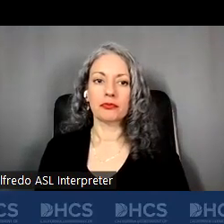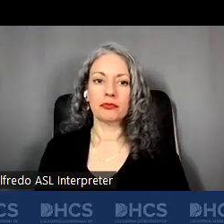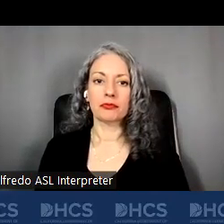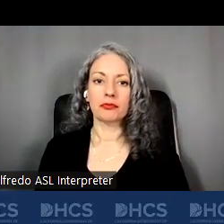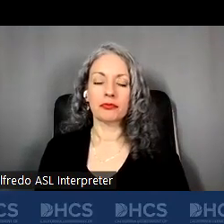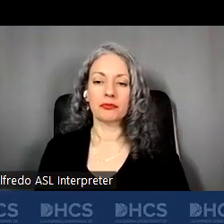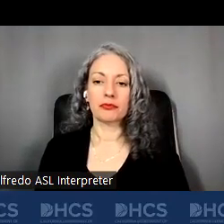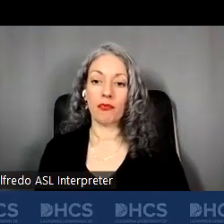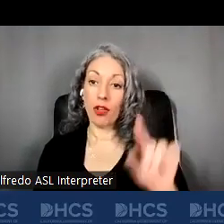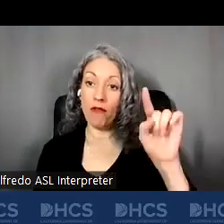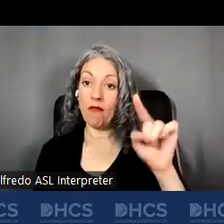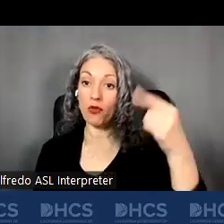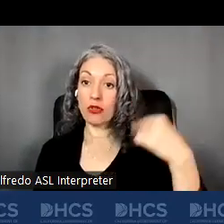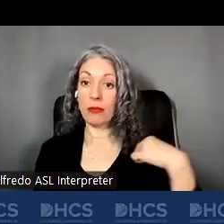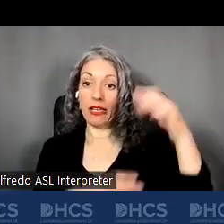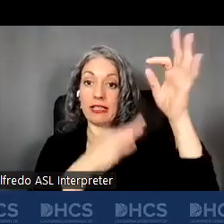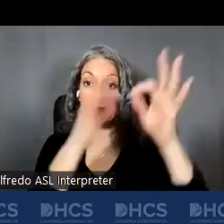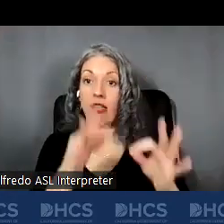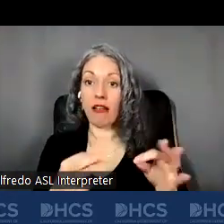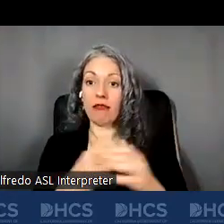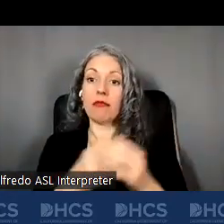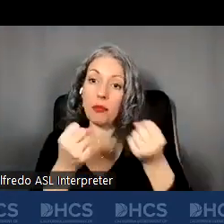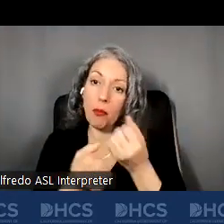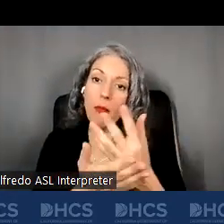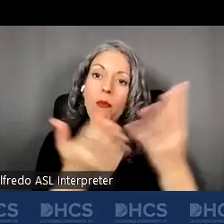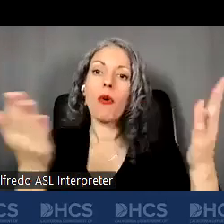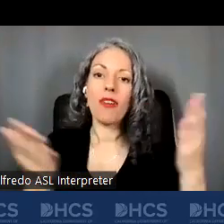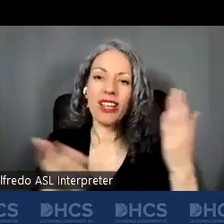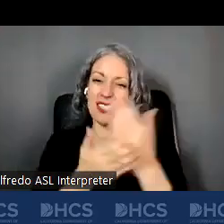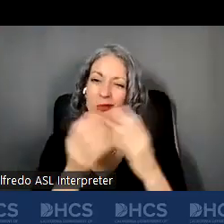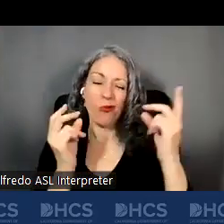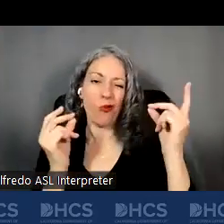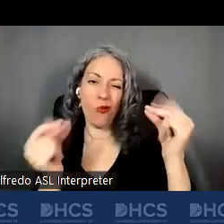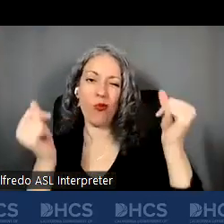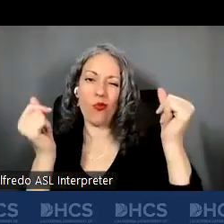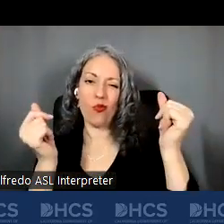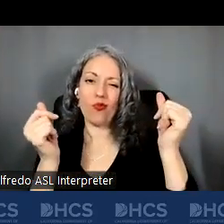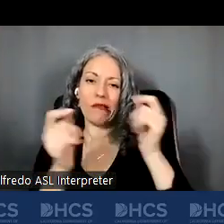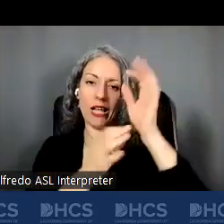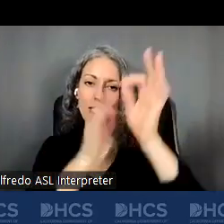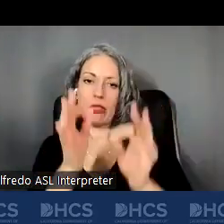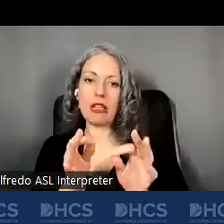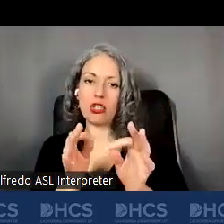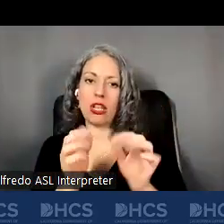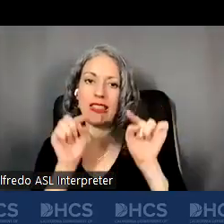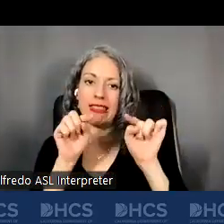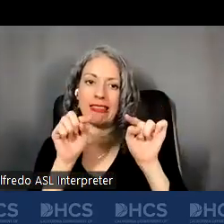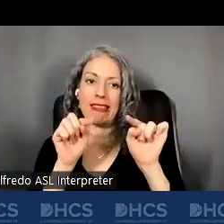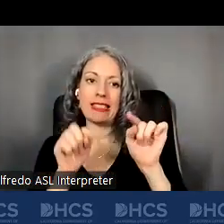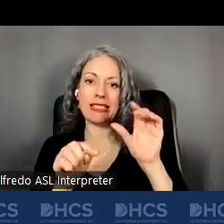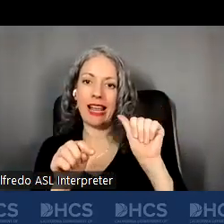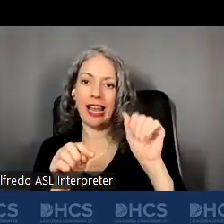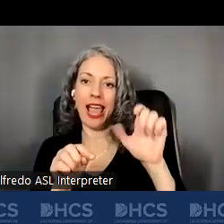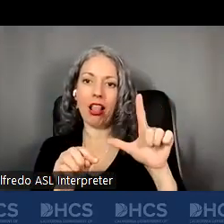So first, what I wanted to do is provide some quick overview of what CalAIM is, which